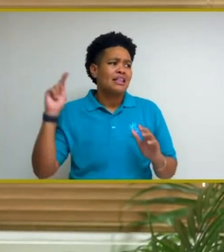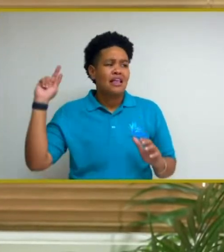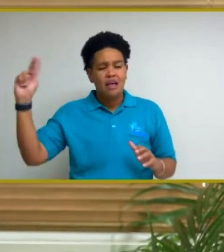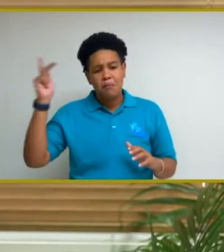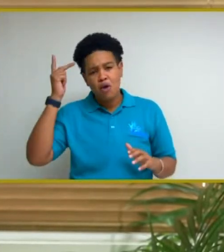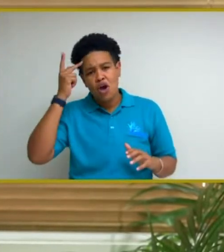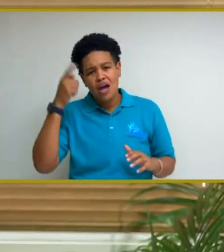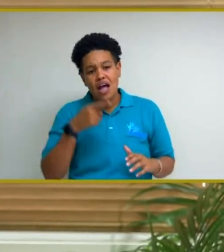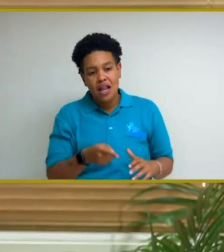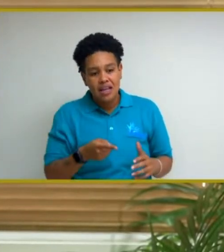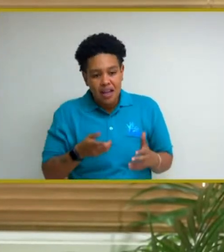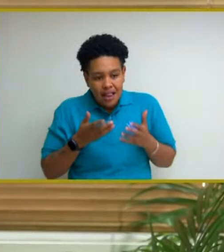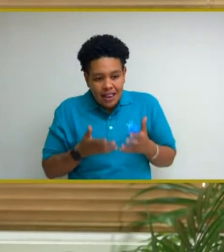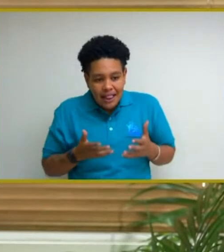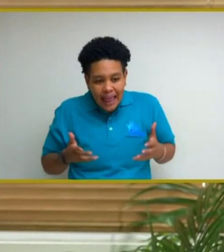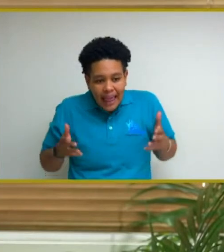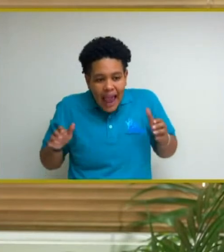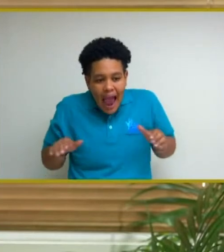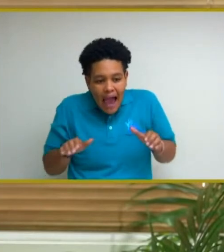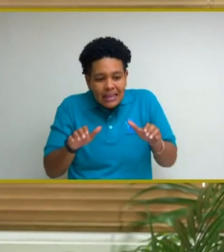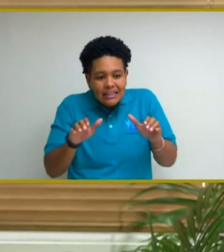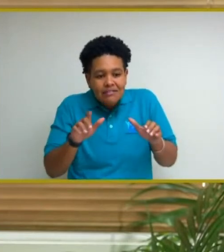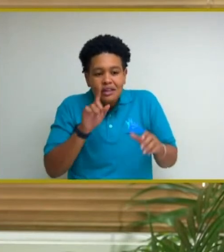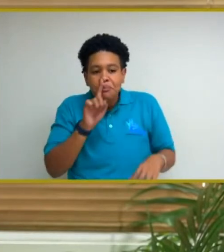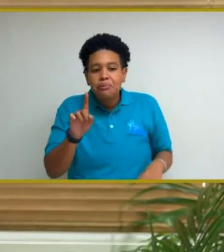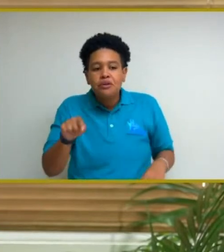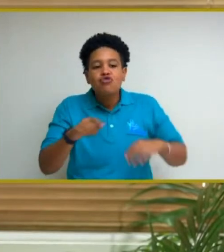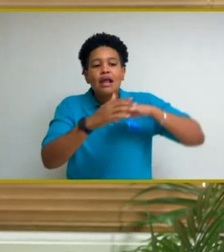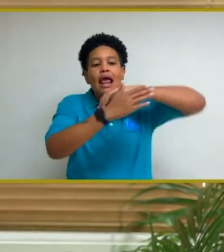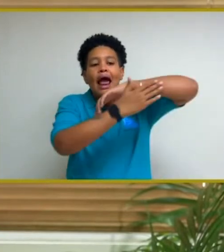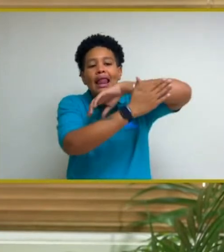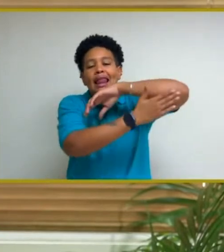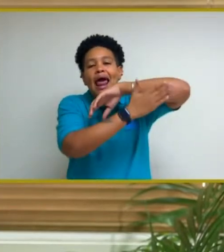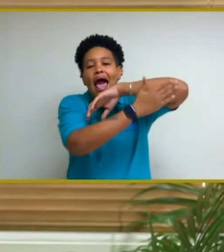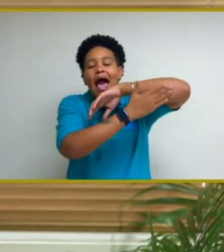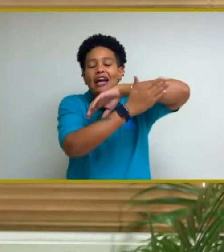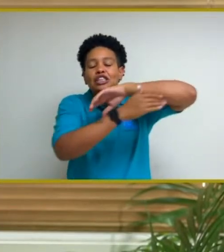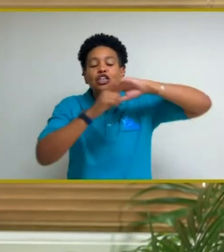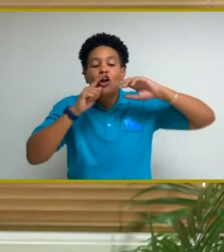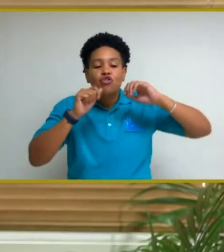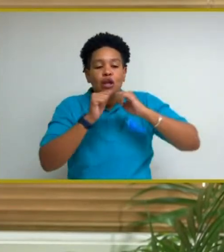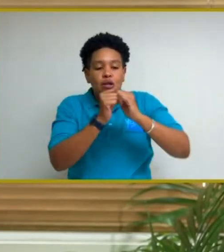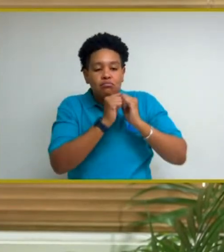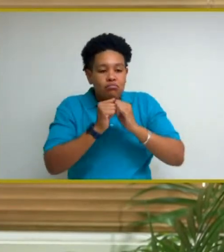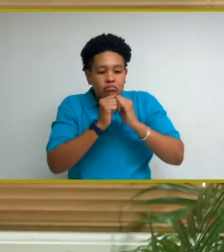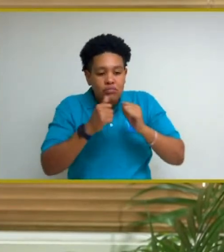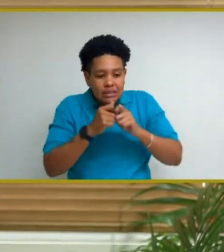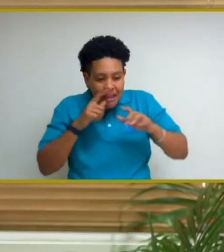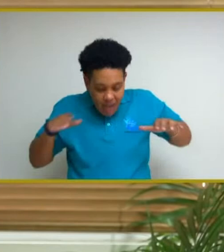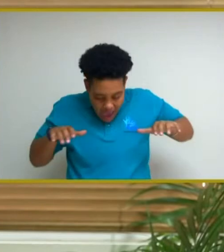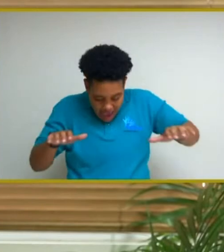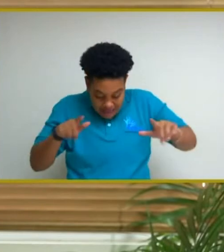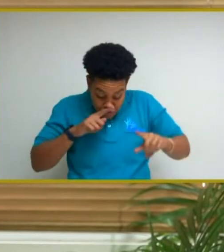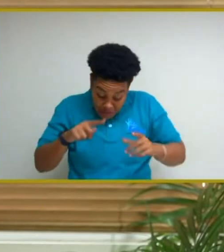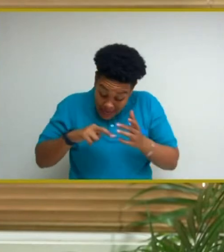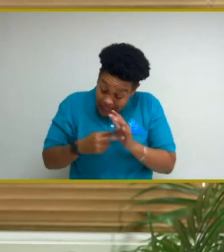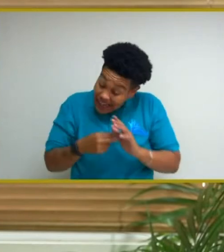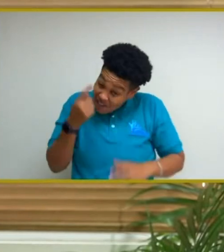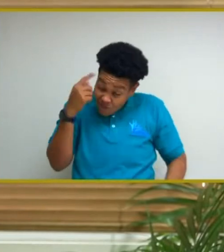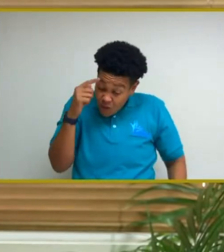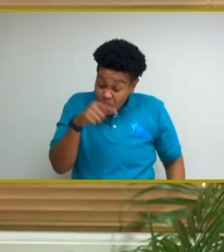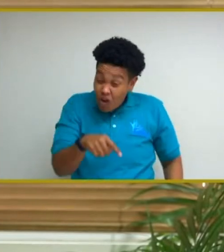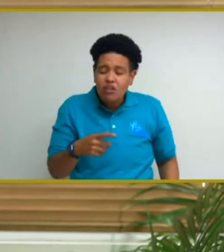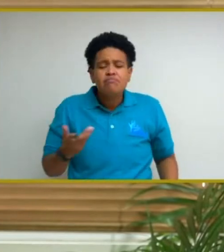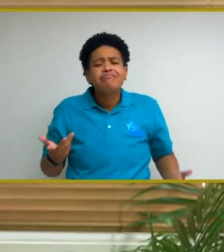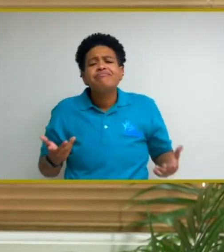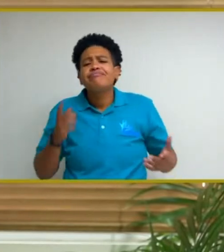political activity. It is a national unifying activity that is intended